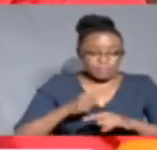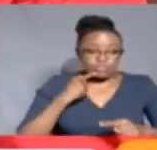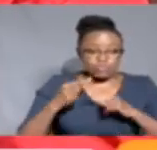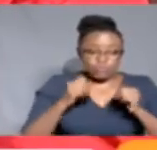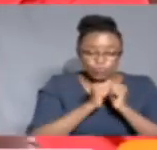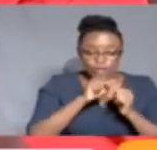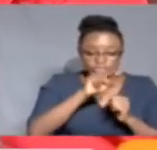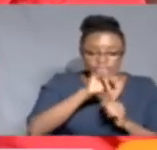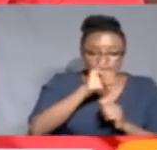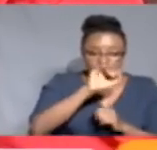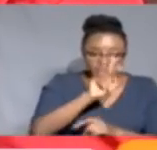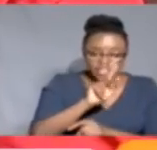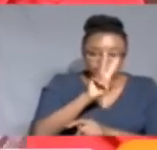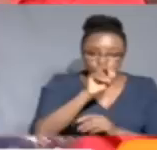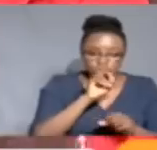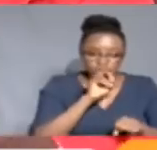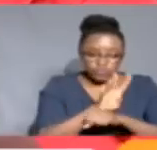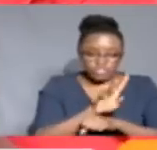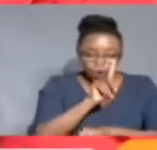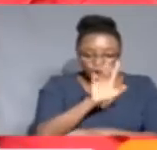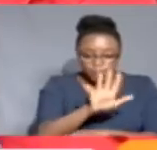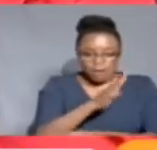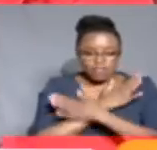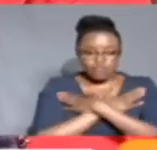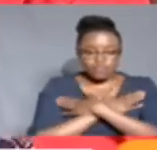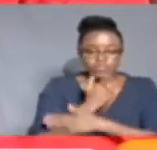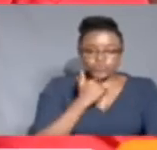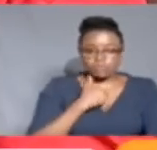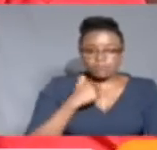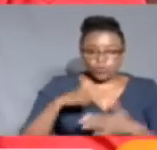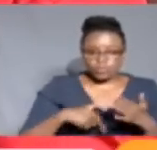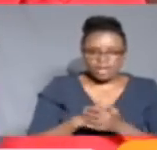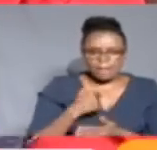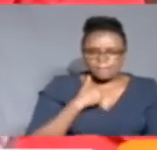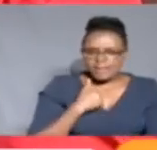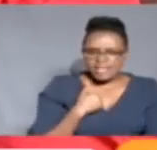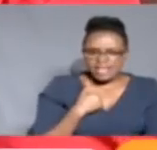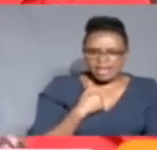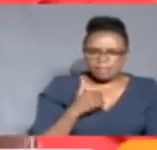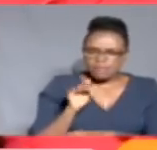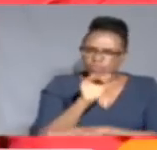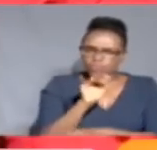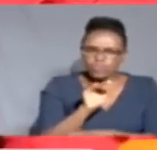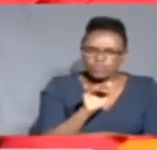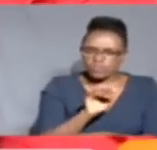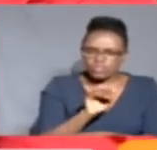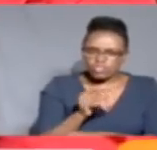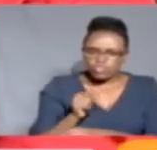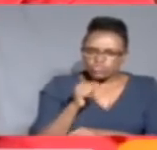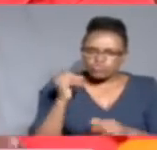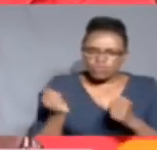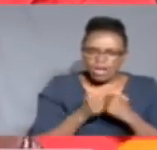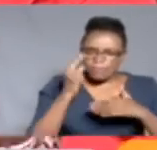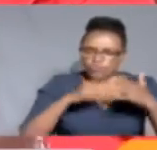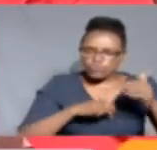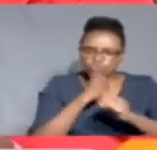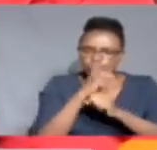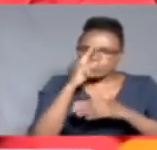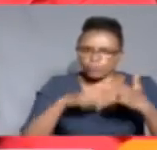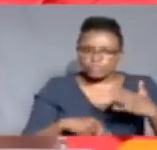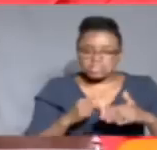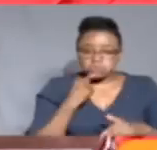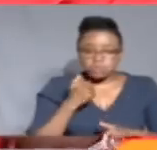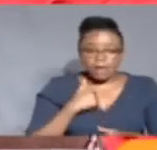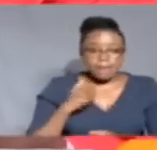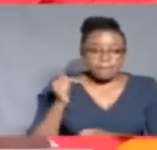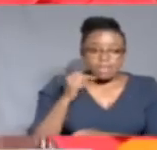with Nick James, 2014, one of his friends told me, I asked him, what brought you here? He told me,